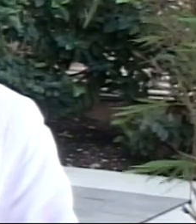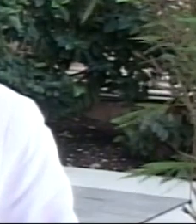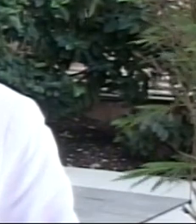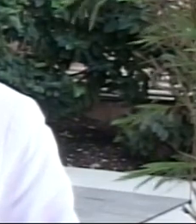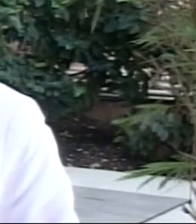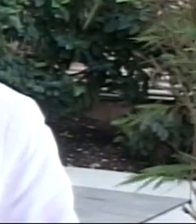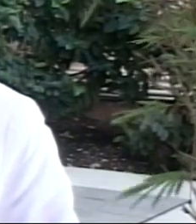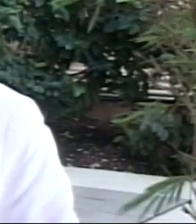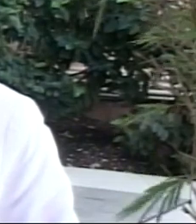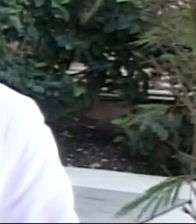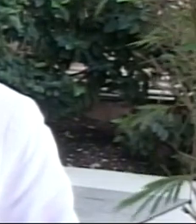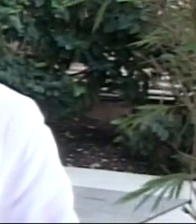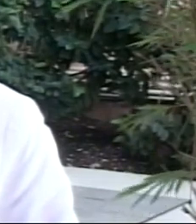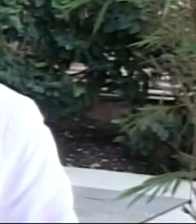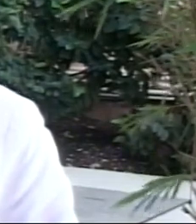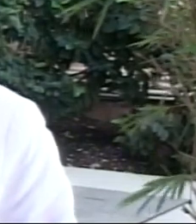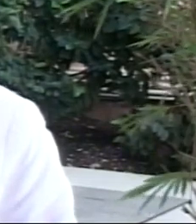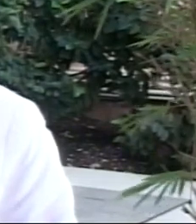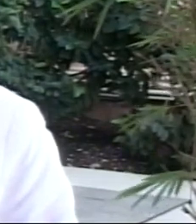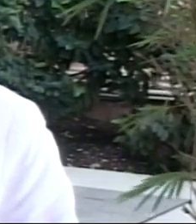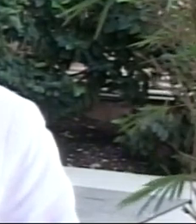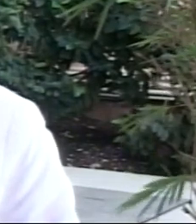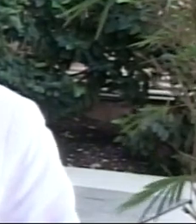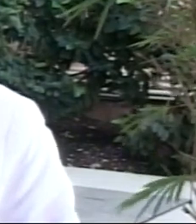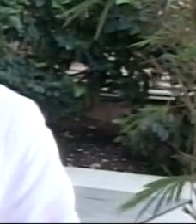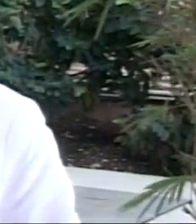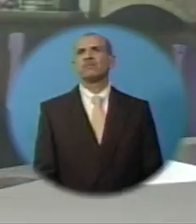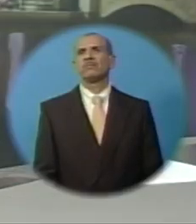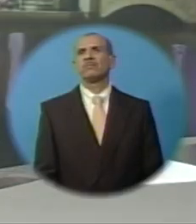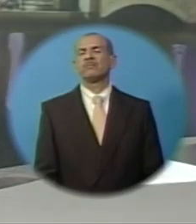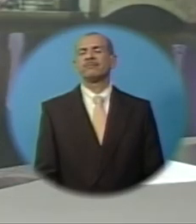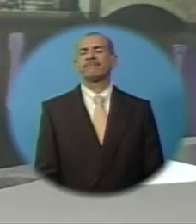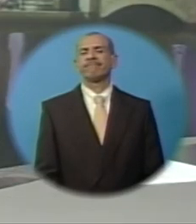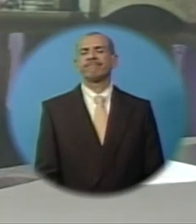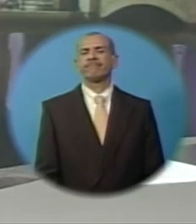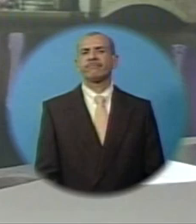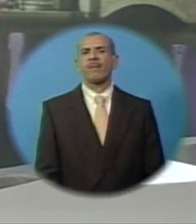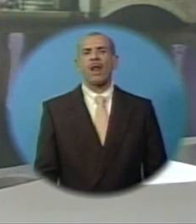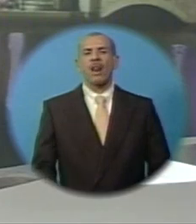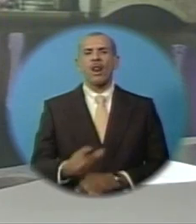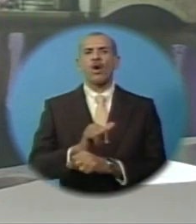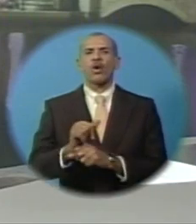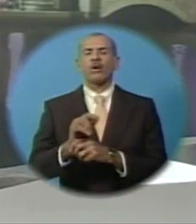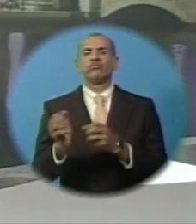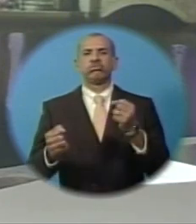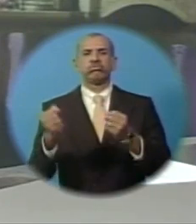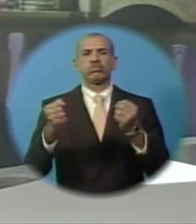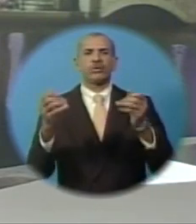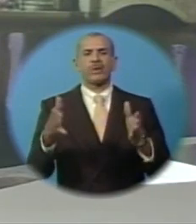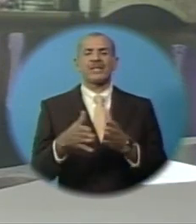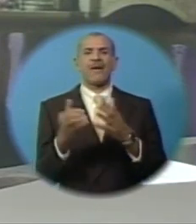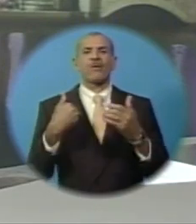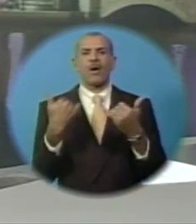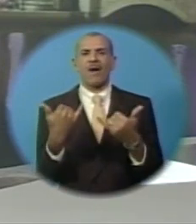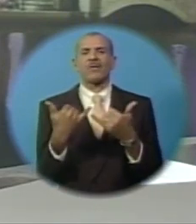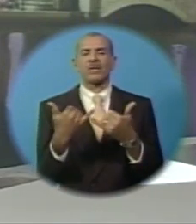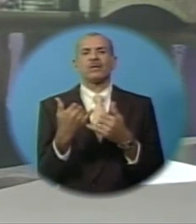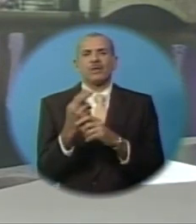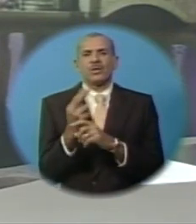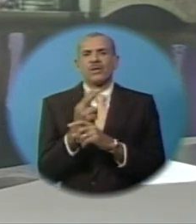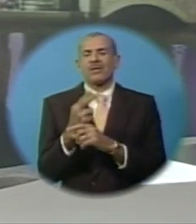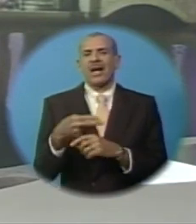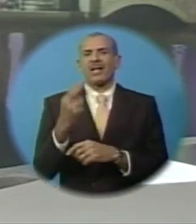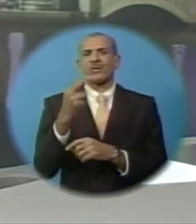business. So this is a fantastic opportunity for us to be here on site. Local motorists now have access to the highest